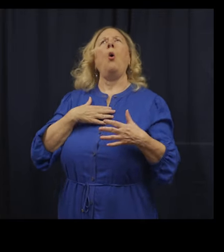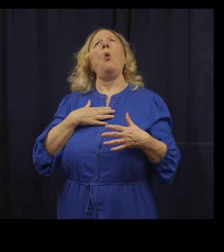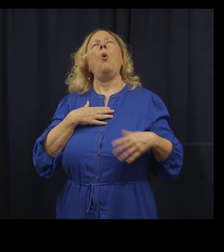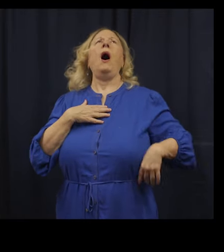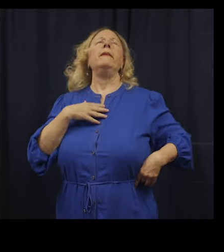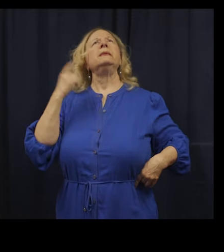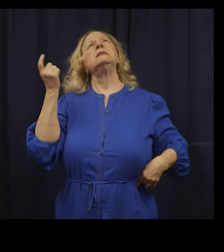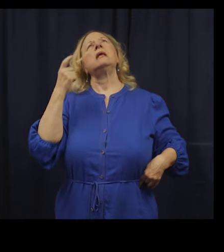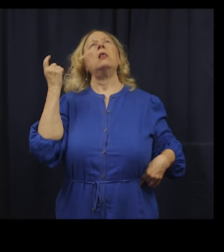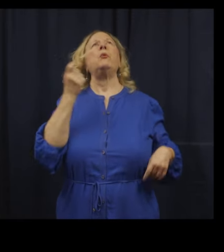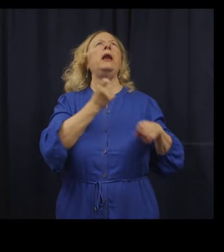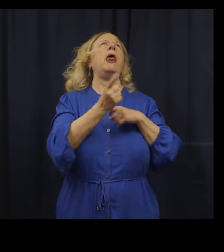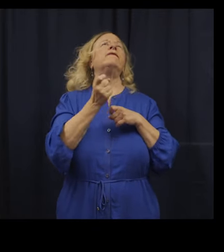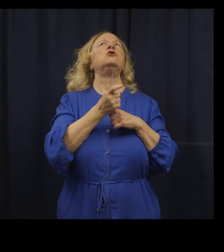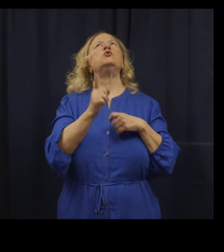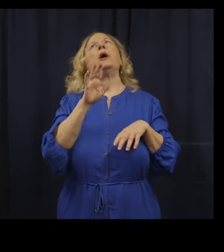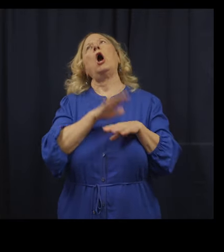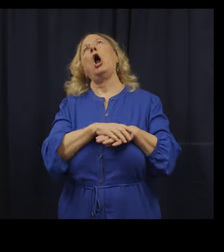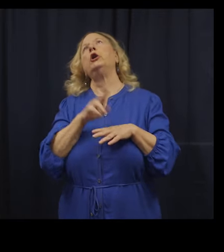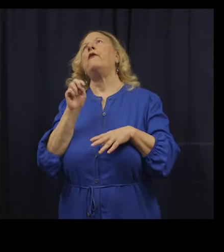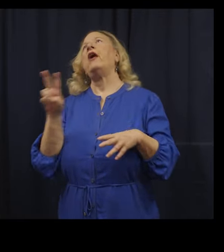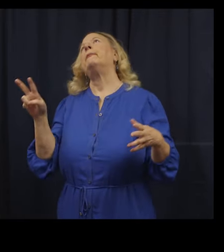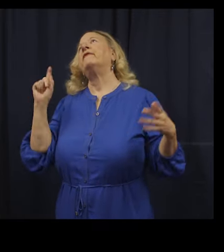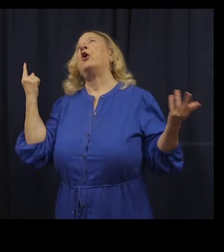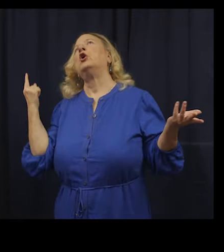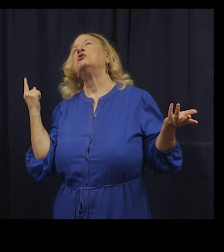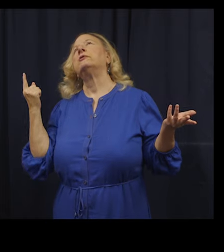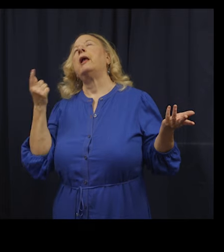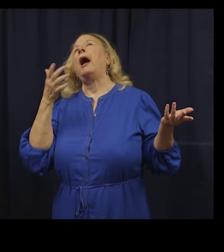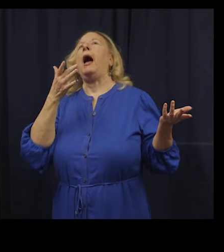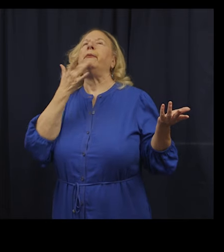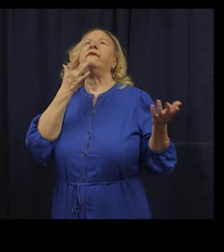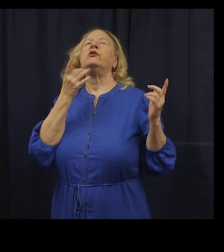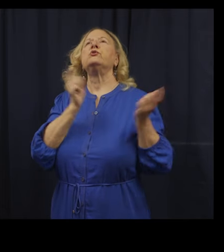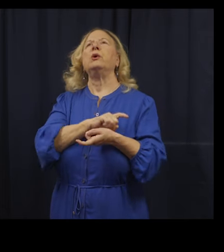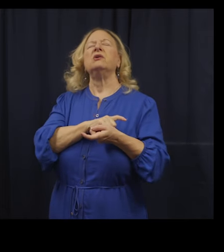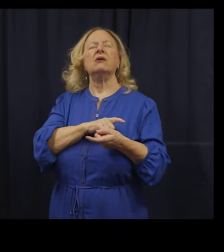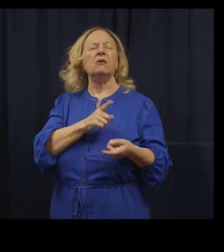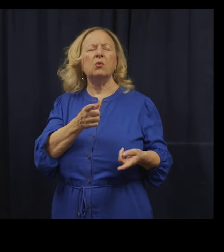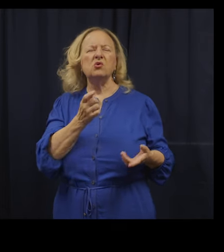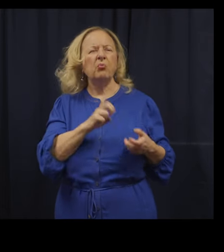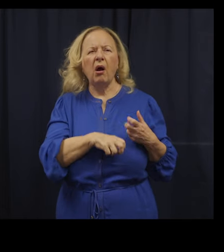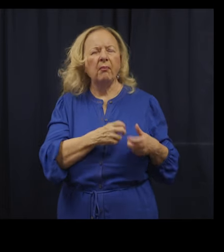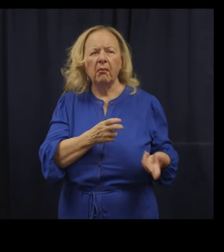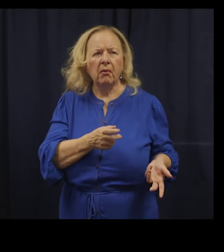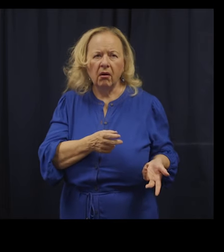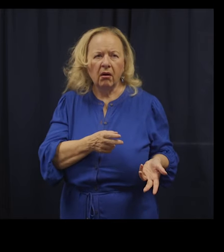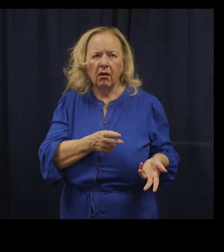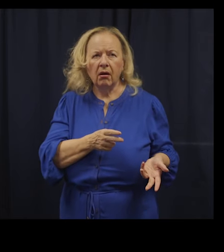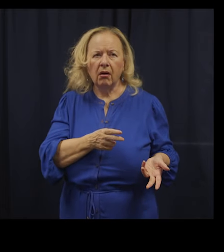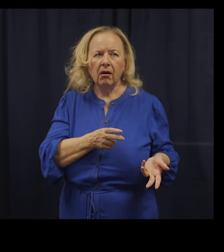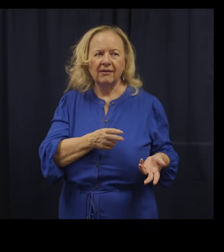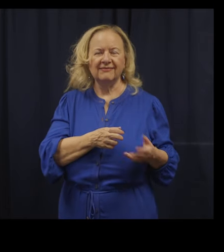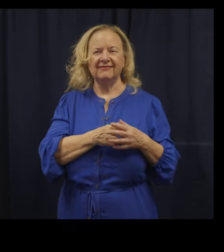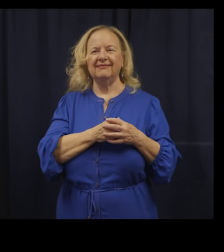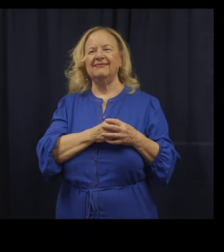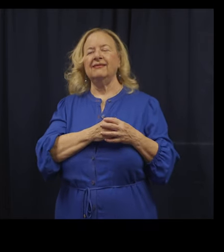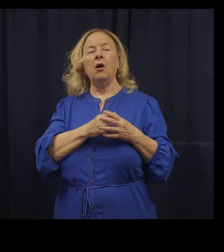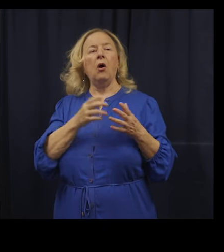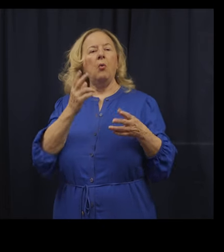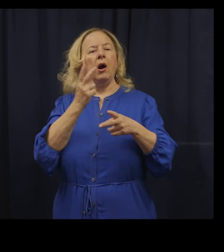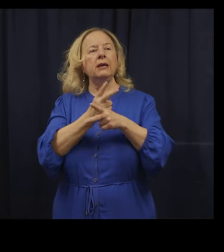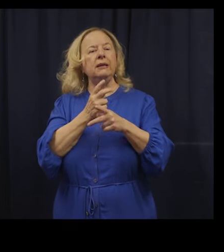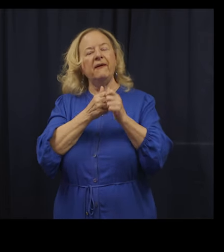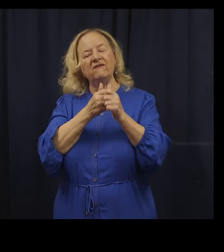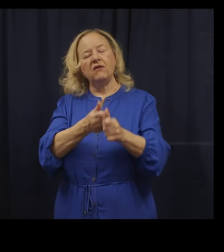start celebrating it on November 1st. You say, what's your problem? Okay. Or I want to keep it